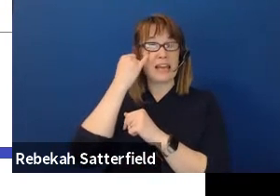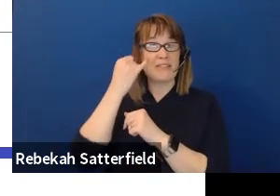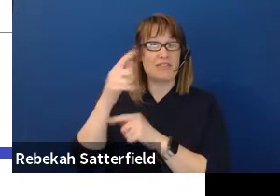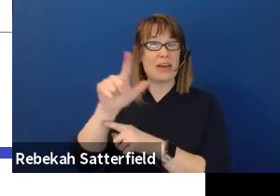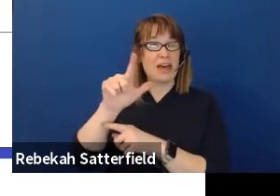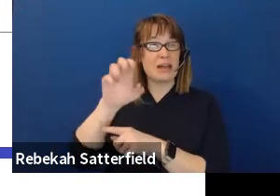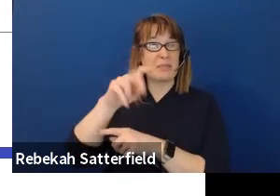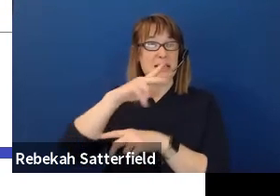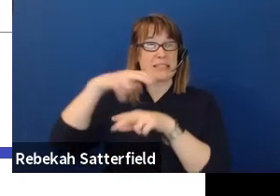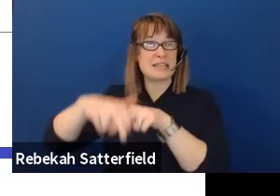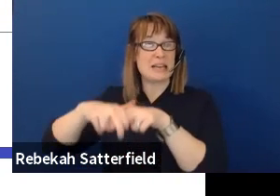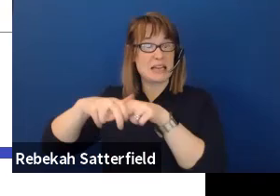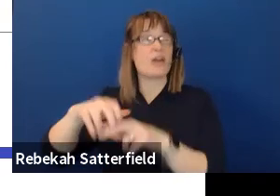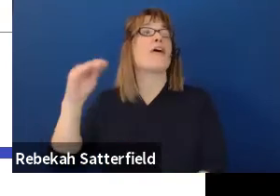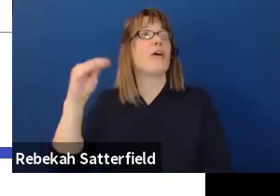they understand.